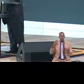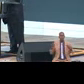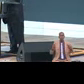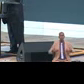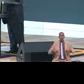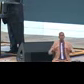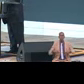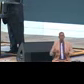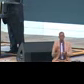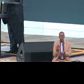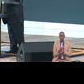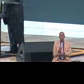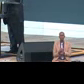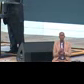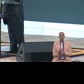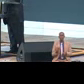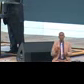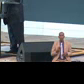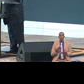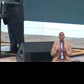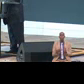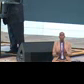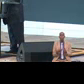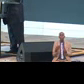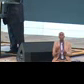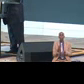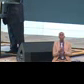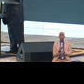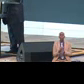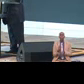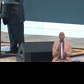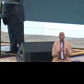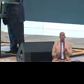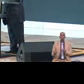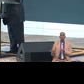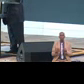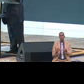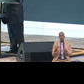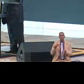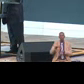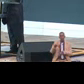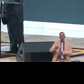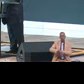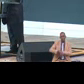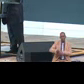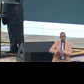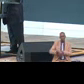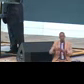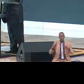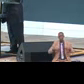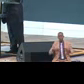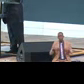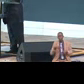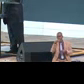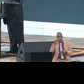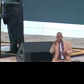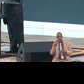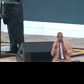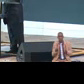the regular work. I mean the work people do, and they have to wait for darkness before they can do